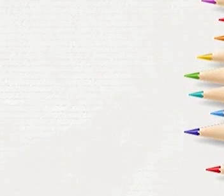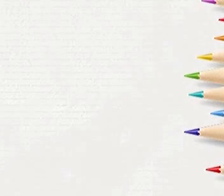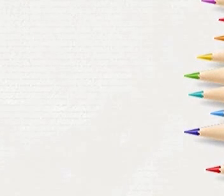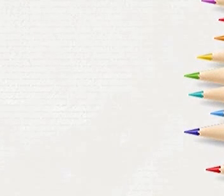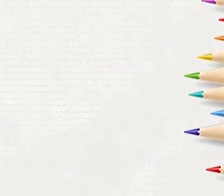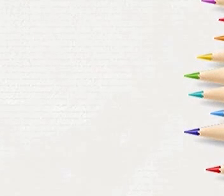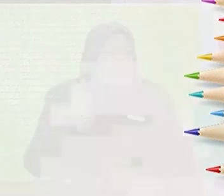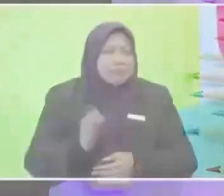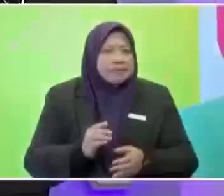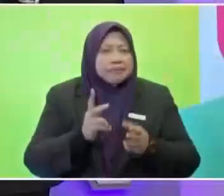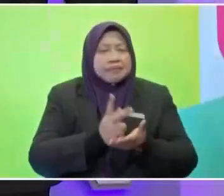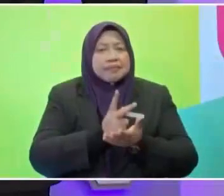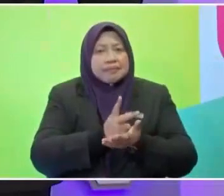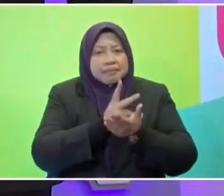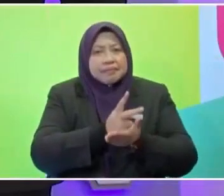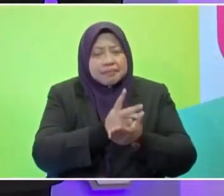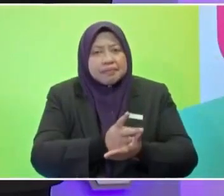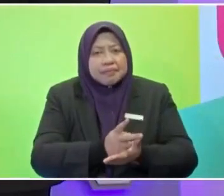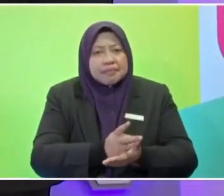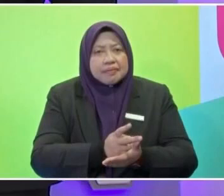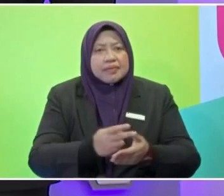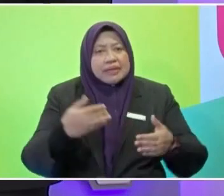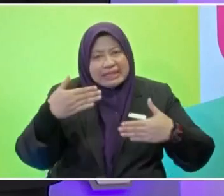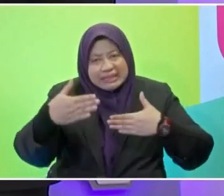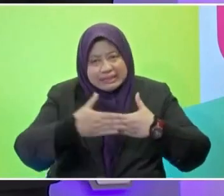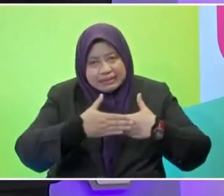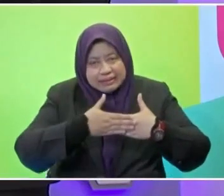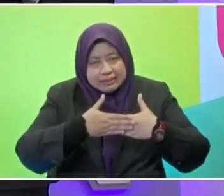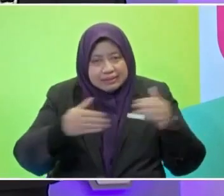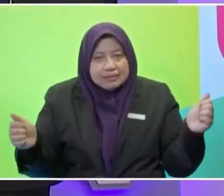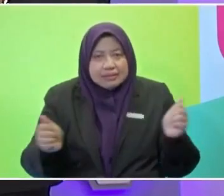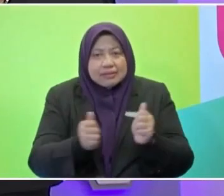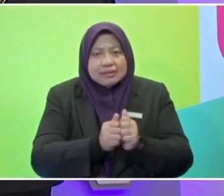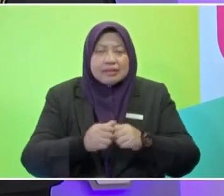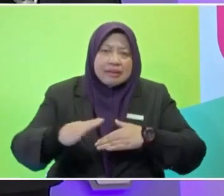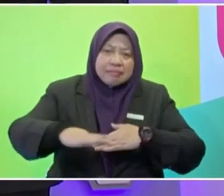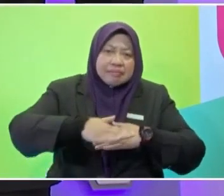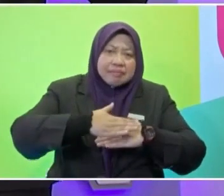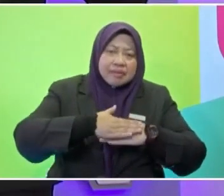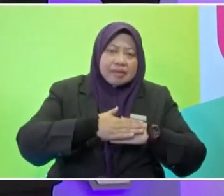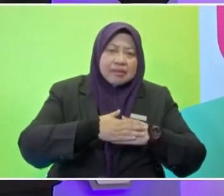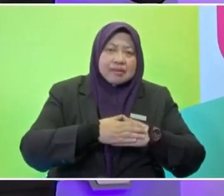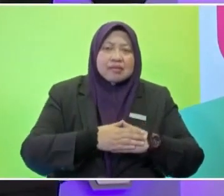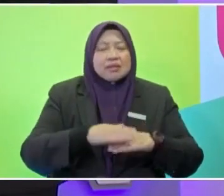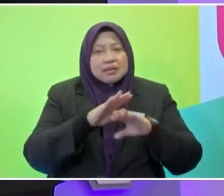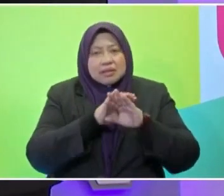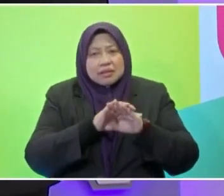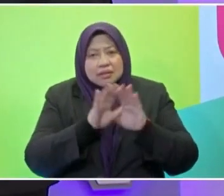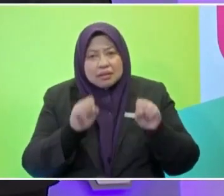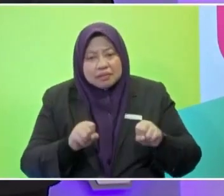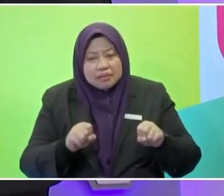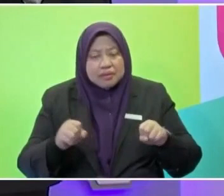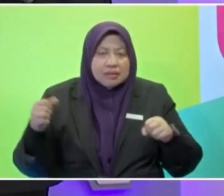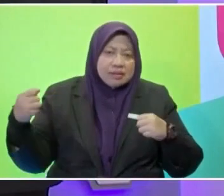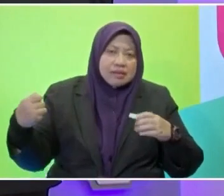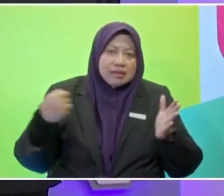warn the sailors or the mariners that they are close to the rocky and shallow coast, so that they don't knock into